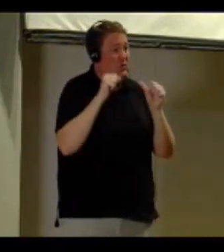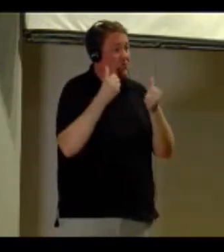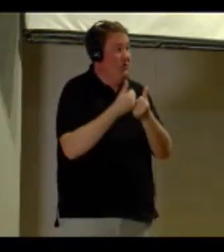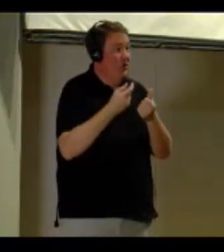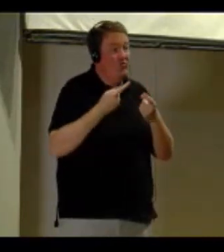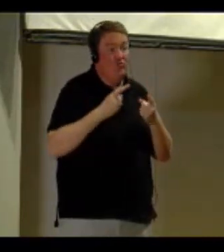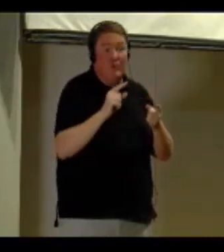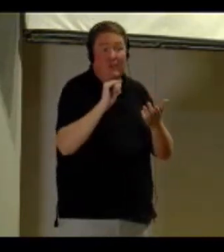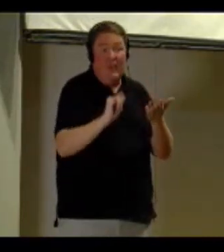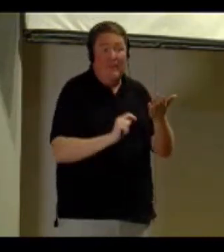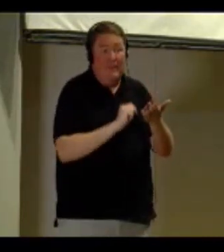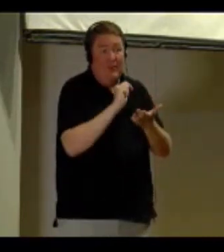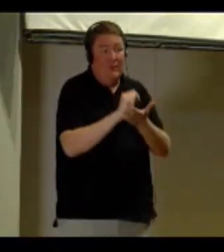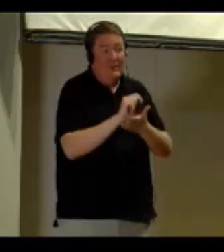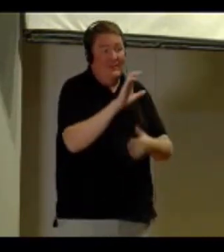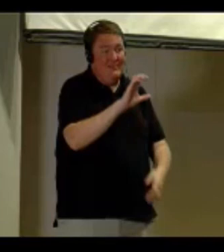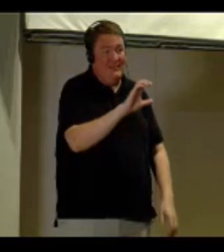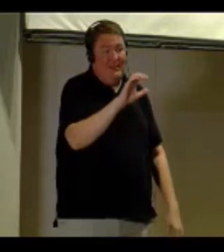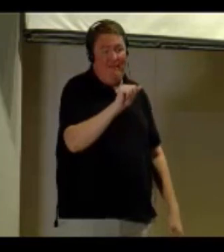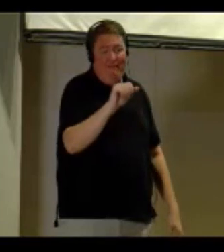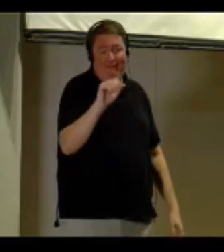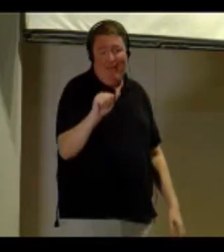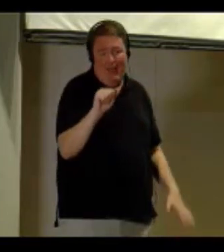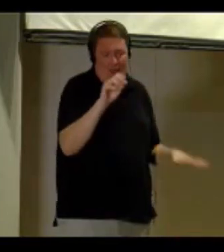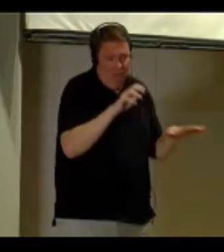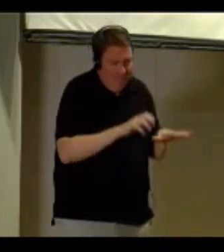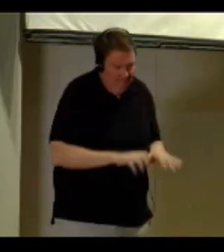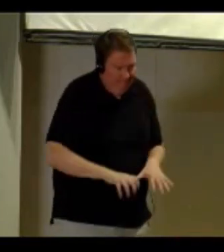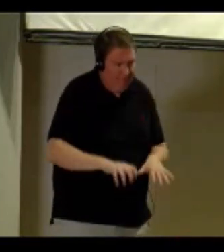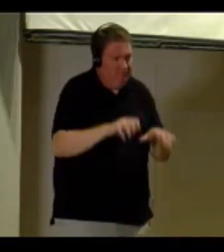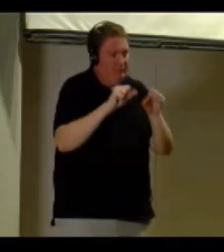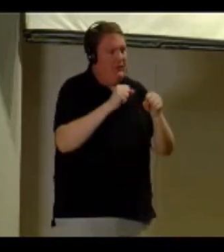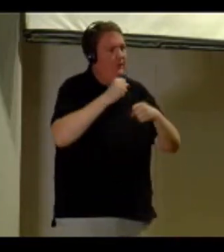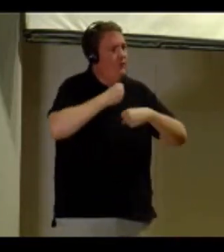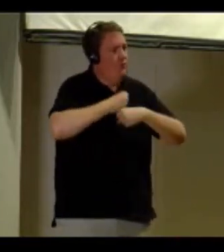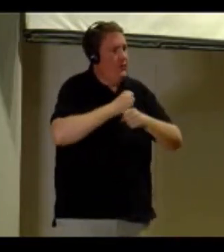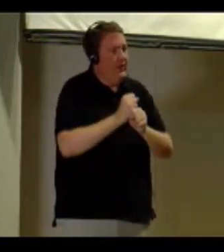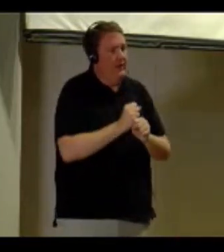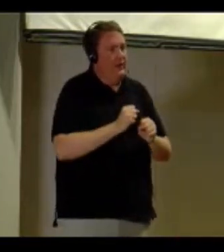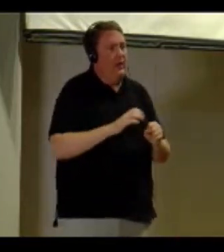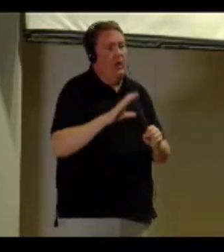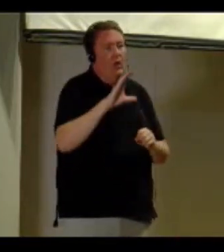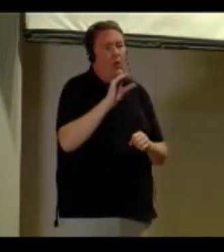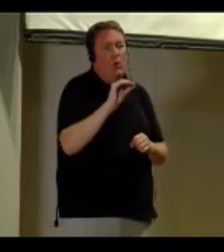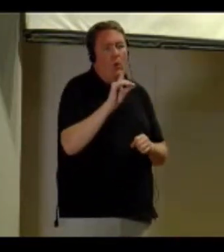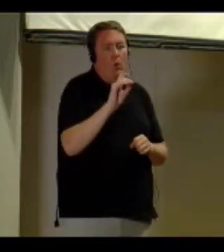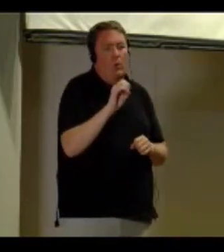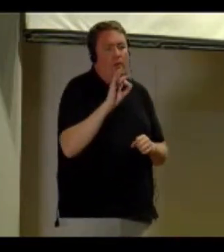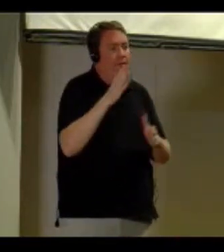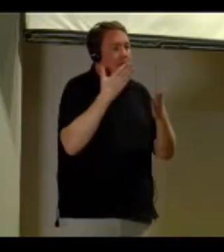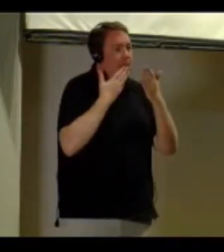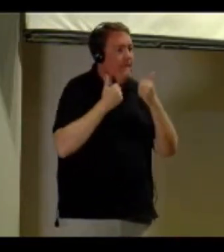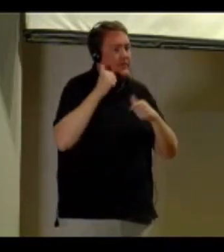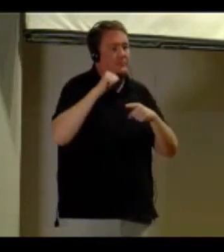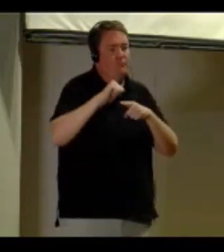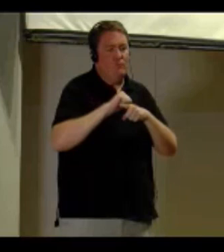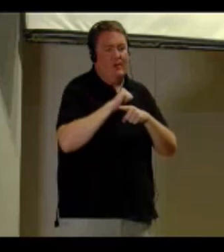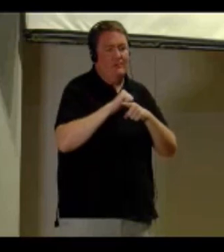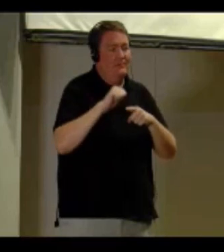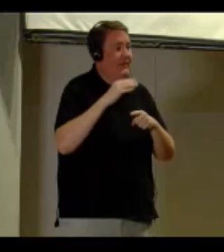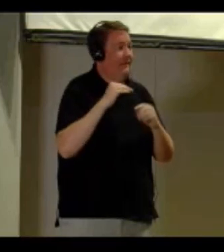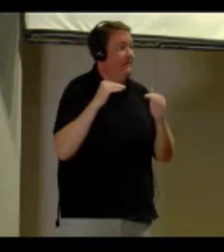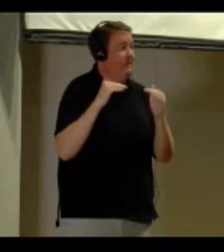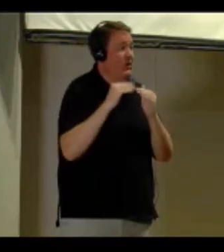which period CAA undertook the creation of a code of best practices and fair use for the